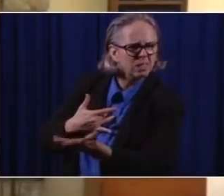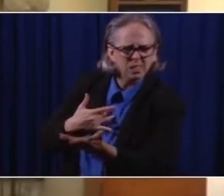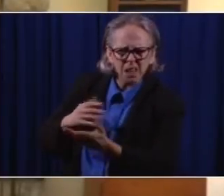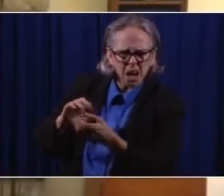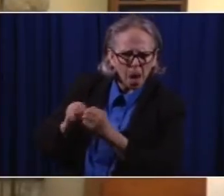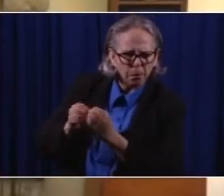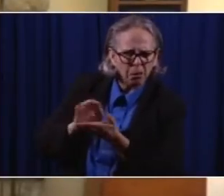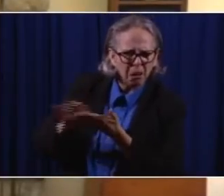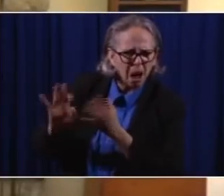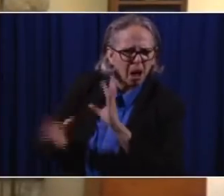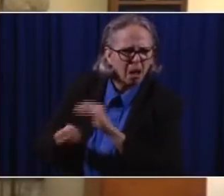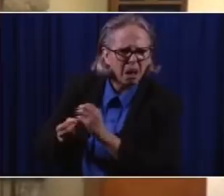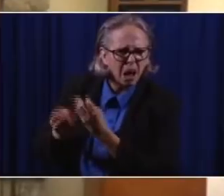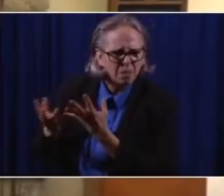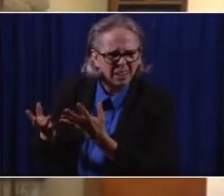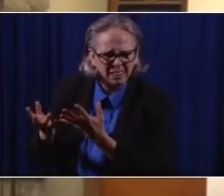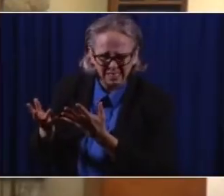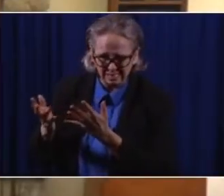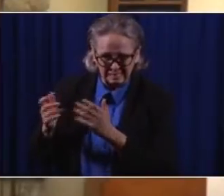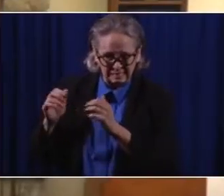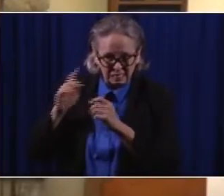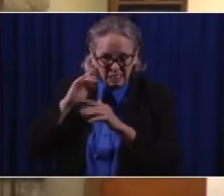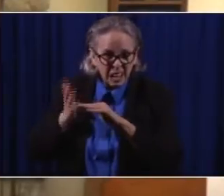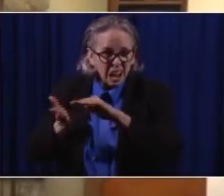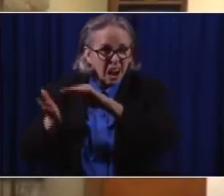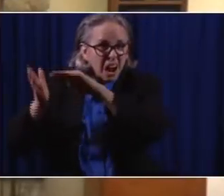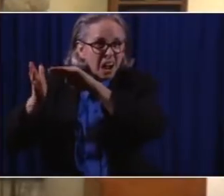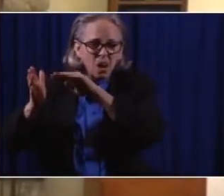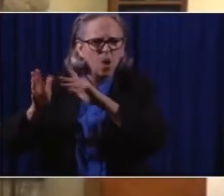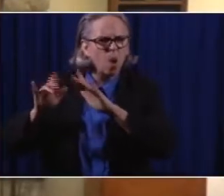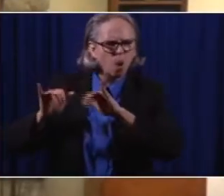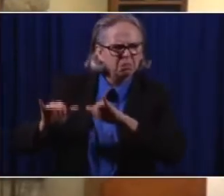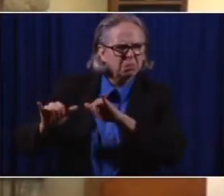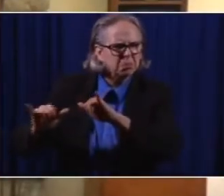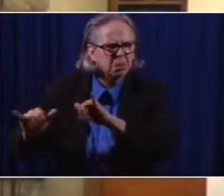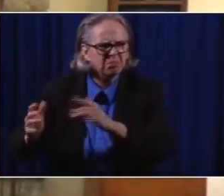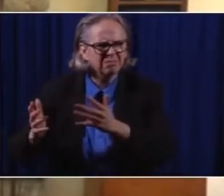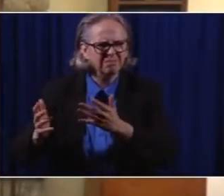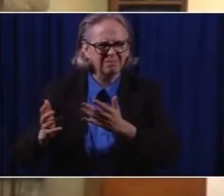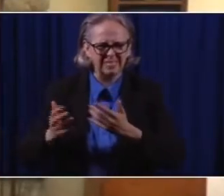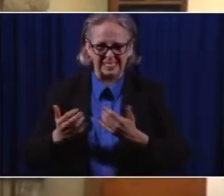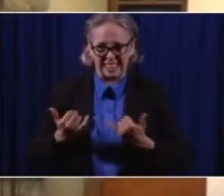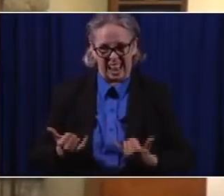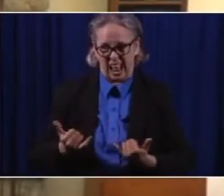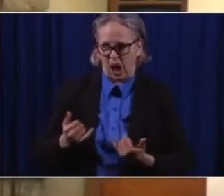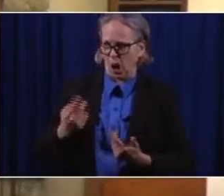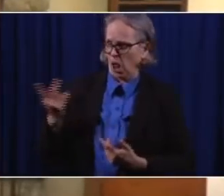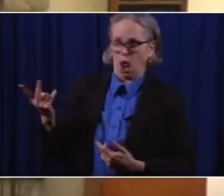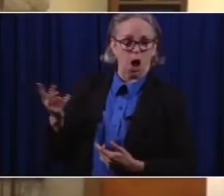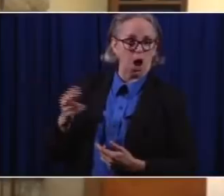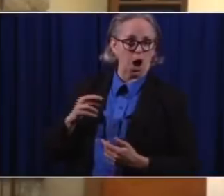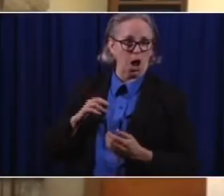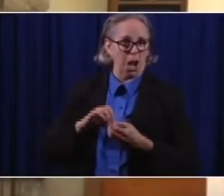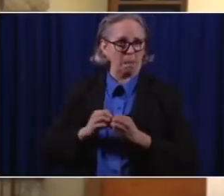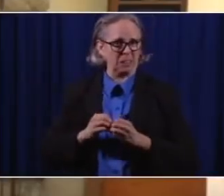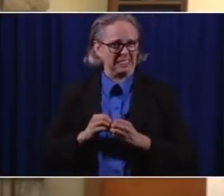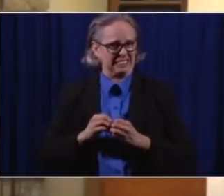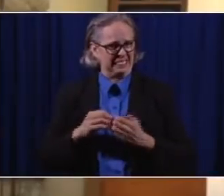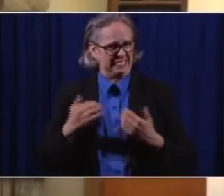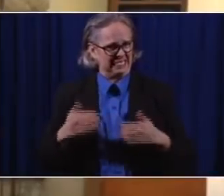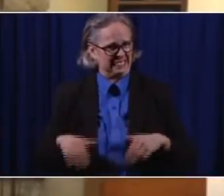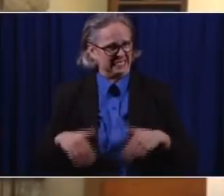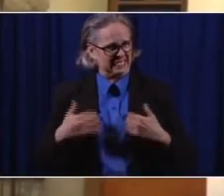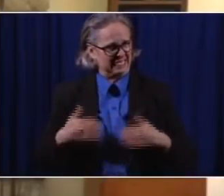the situation is. If you look at today's numbers, I mean, you know, we are growing this. This